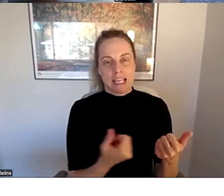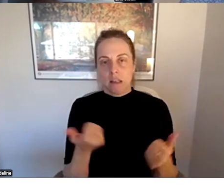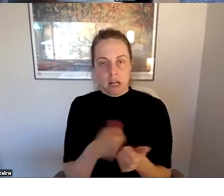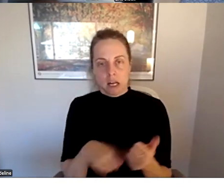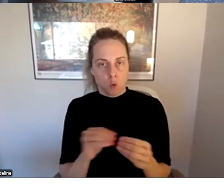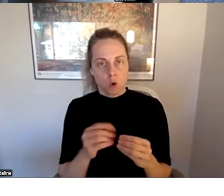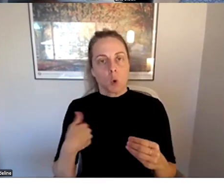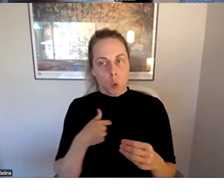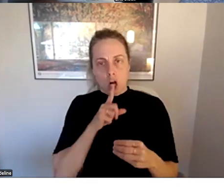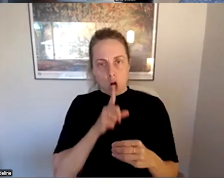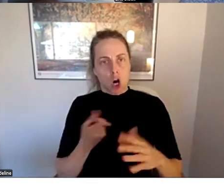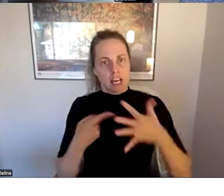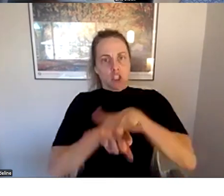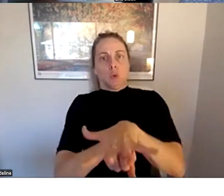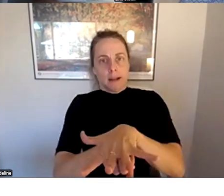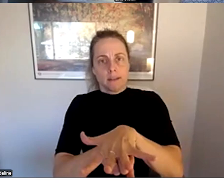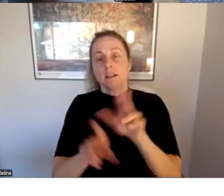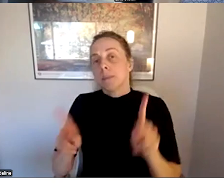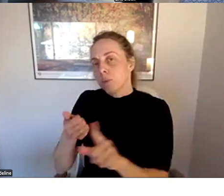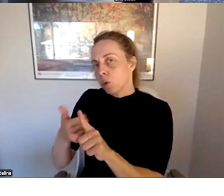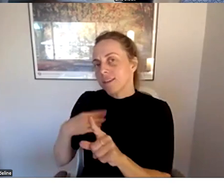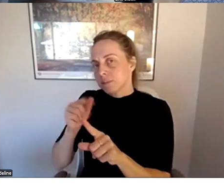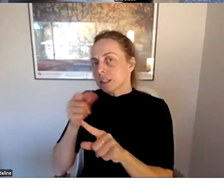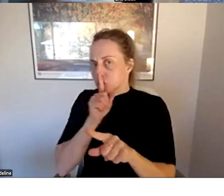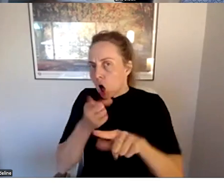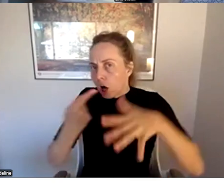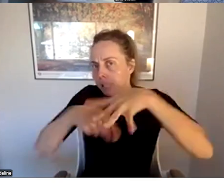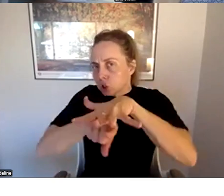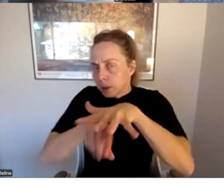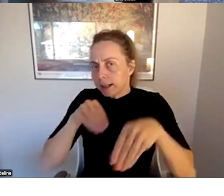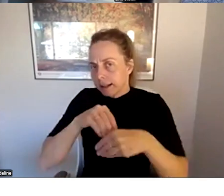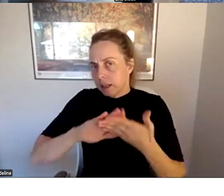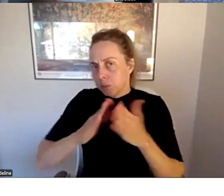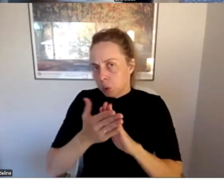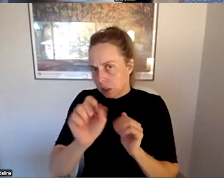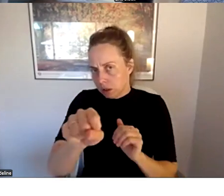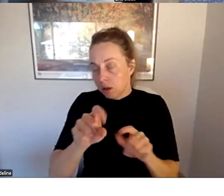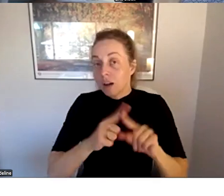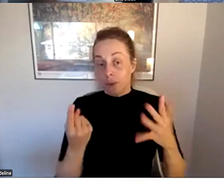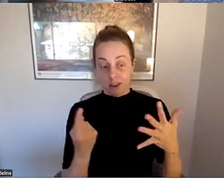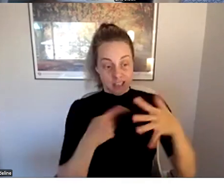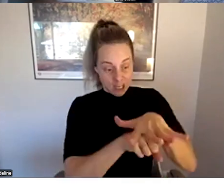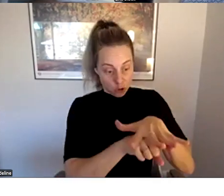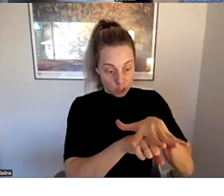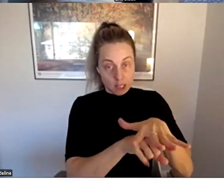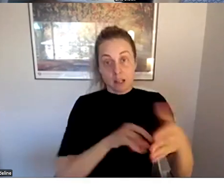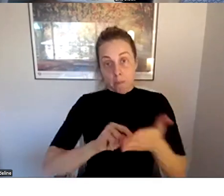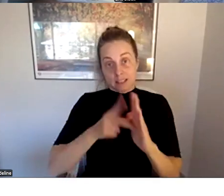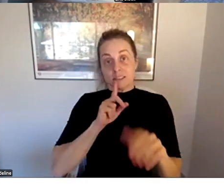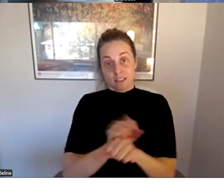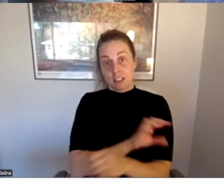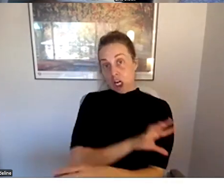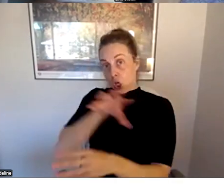into the community. But not all places where we're integrated are we included.